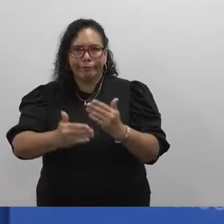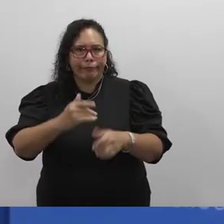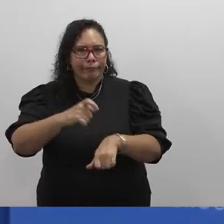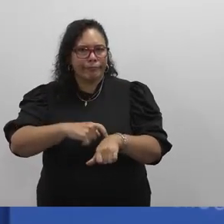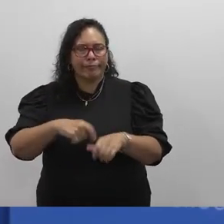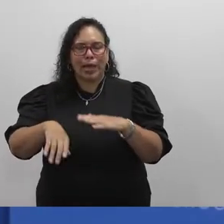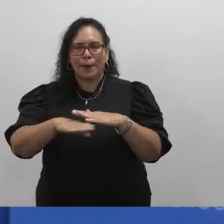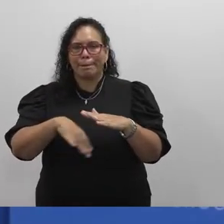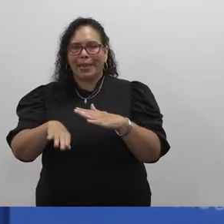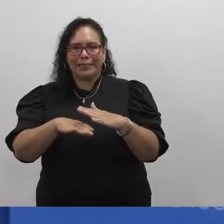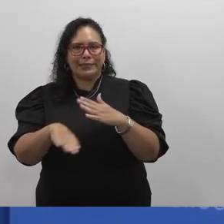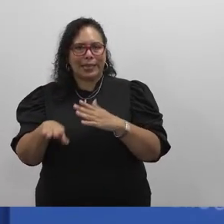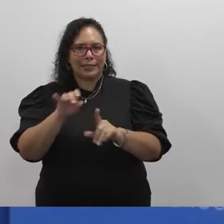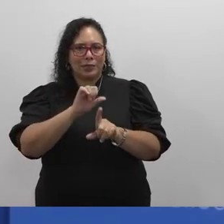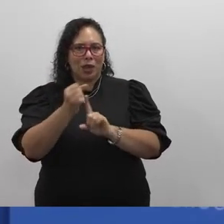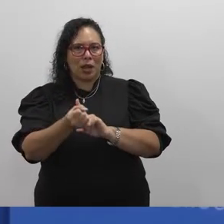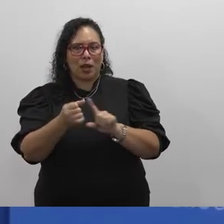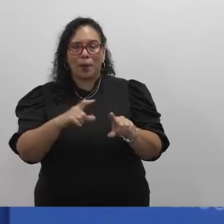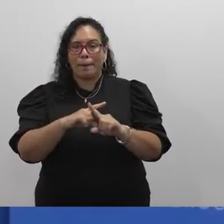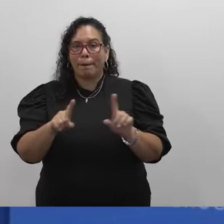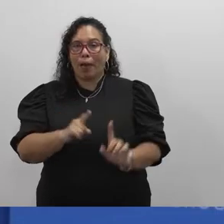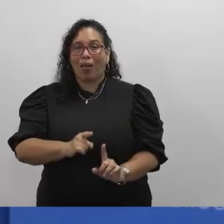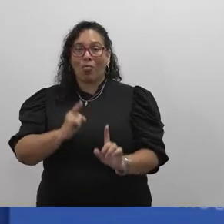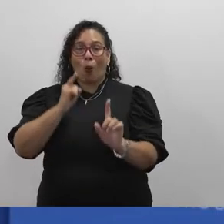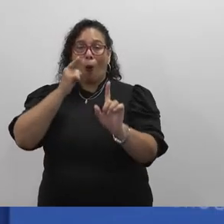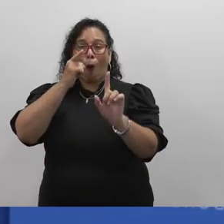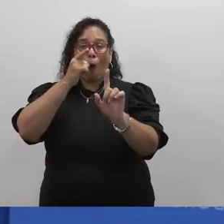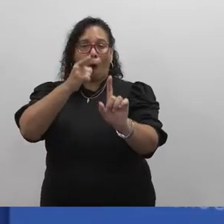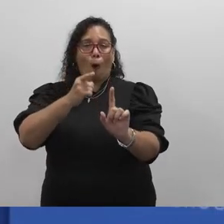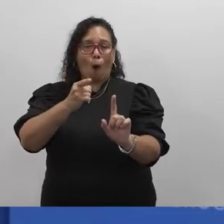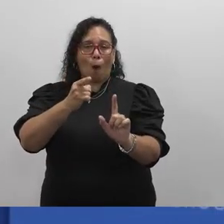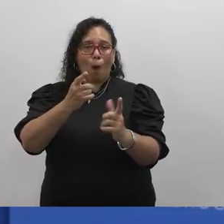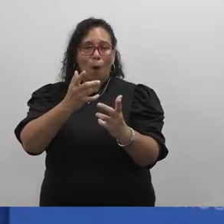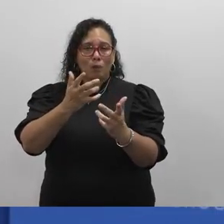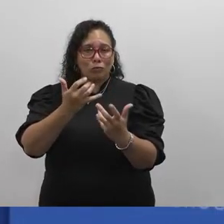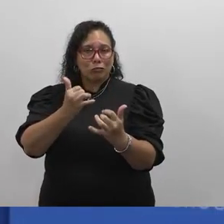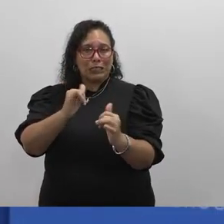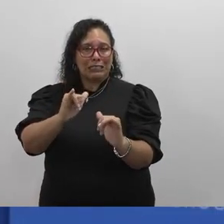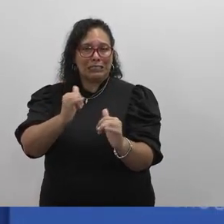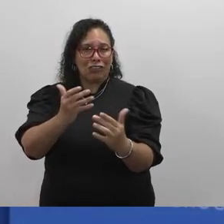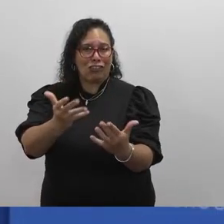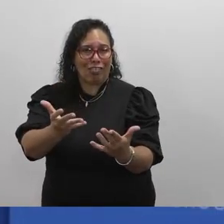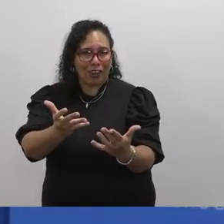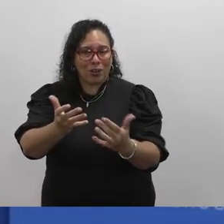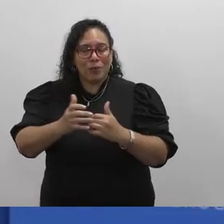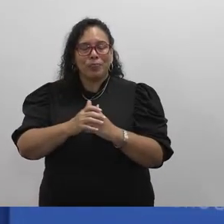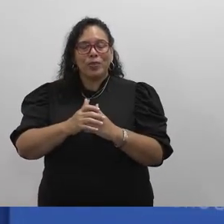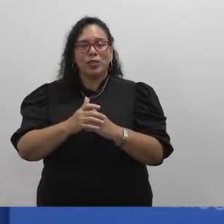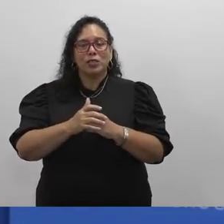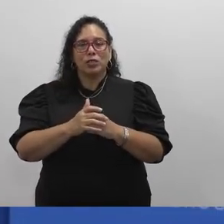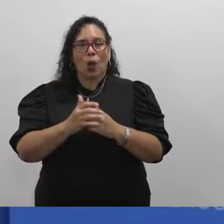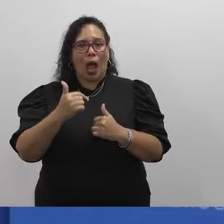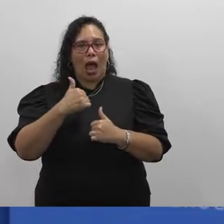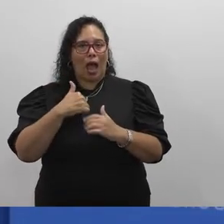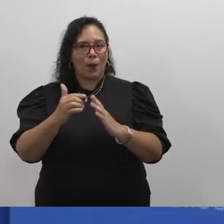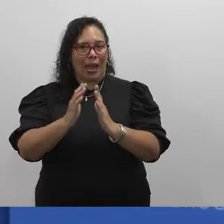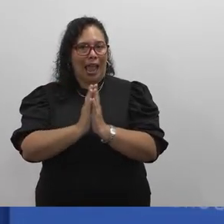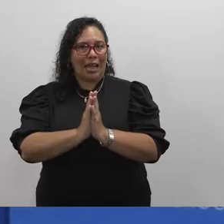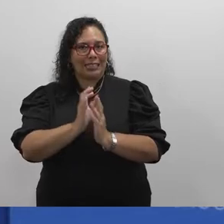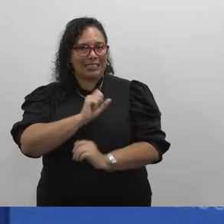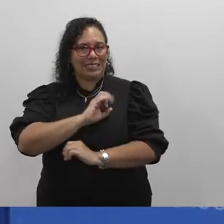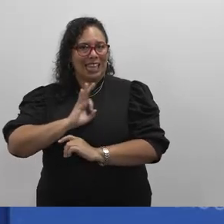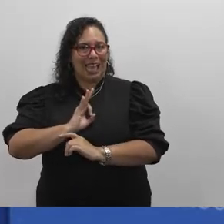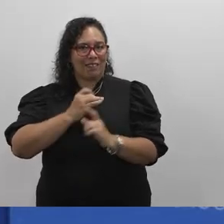on contextual circumstances. But the aspirational goals are still there for us. So I too would ask staff